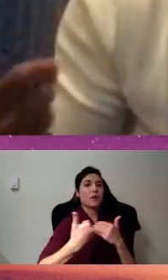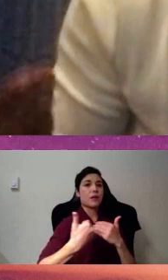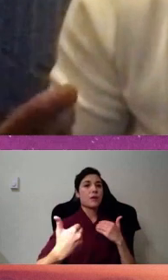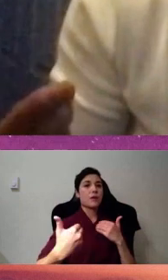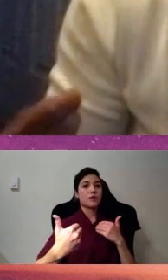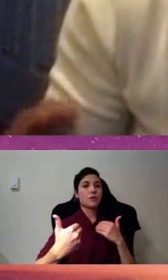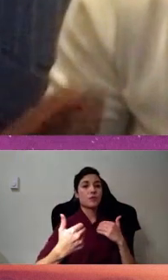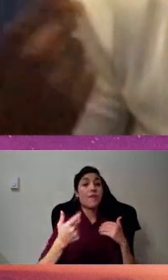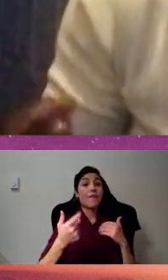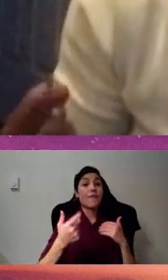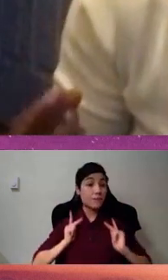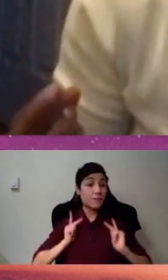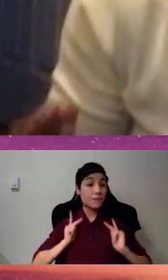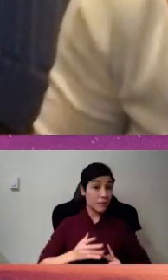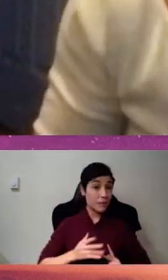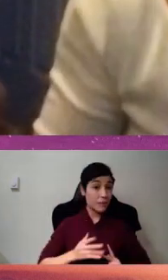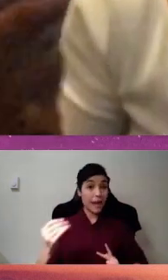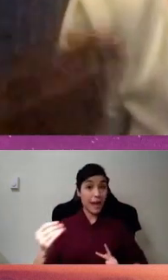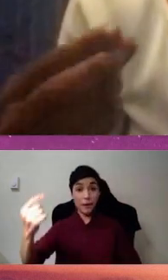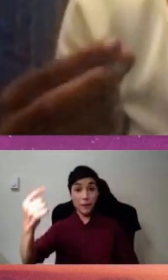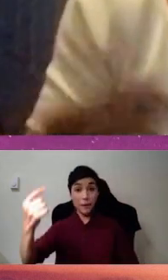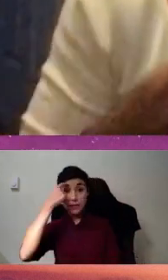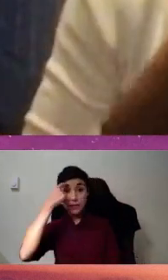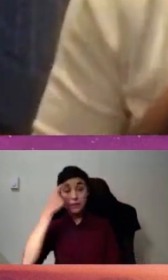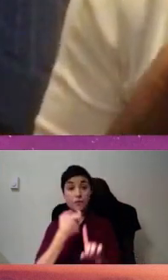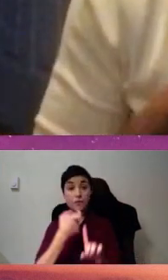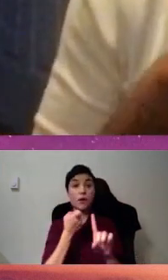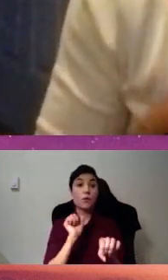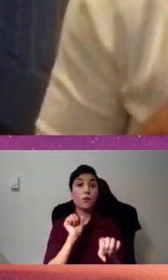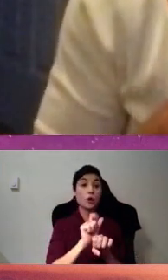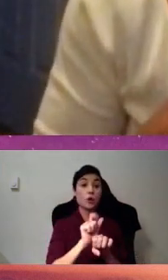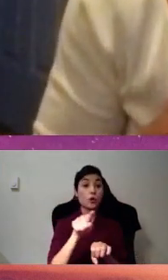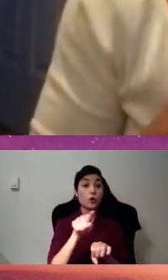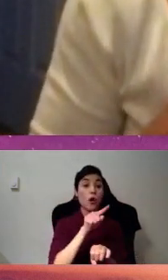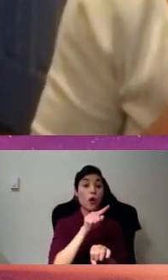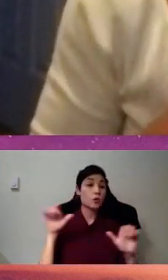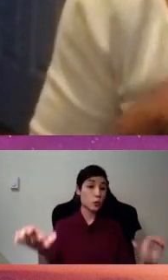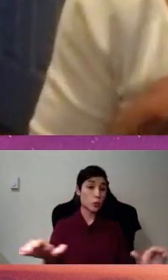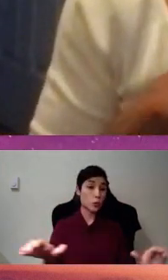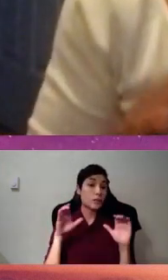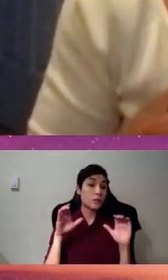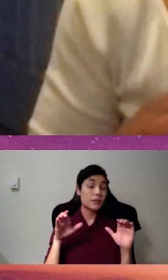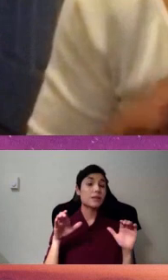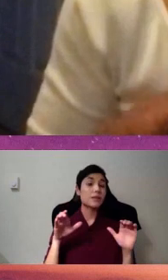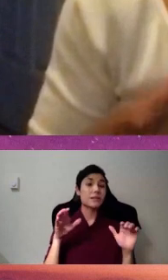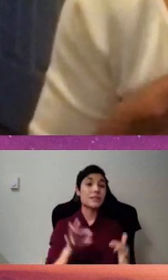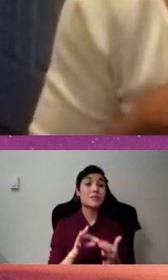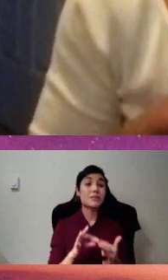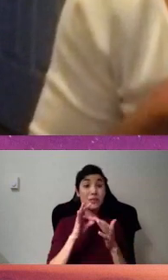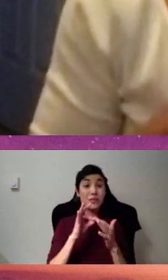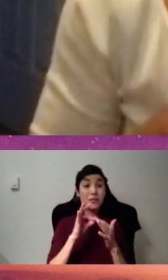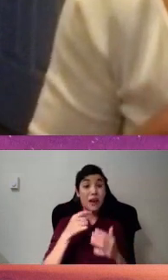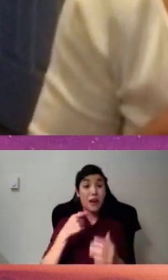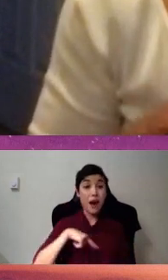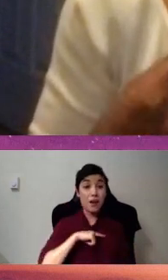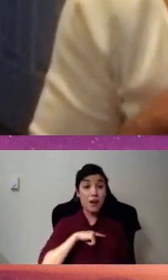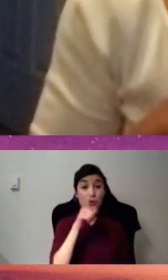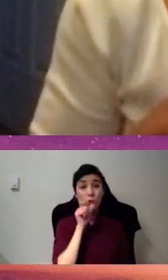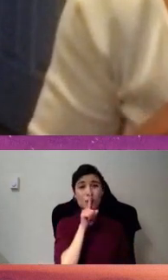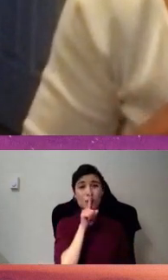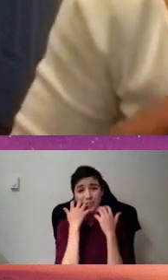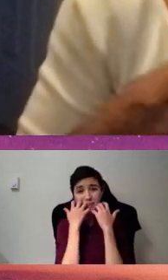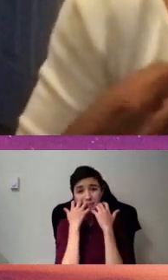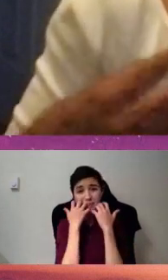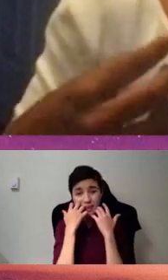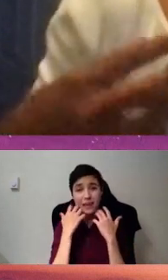you can prioritize yourself first. Because I think a lot of us who are involved in this work just care so much. It's work that directly impacts